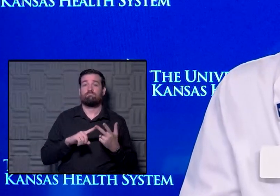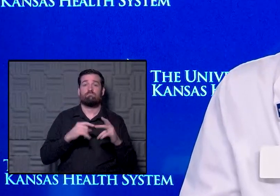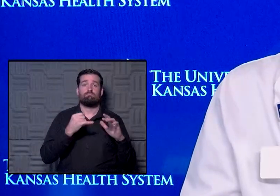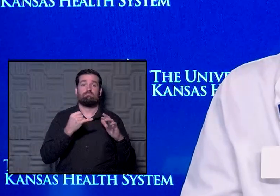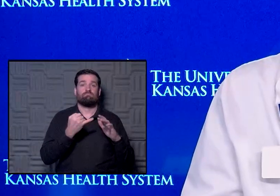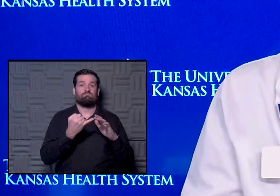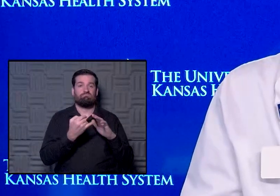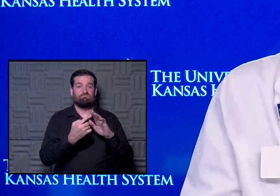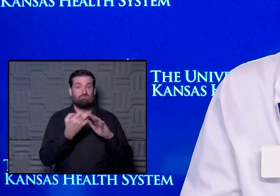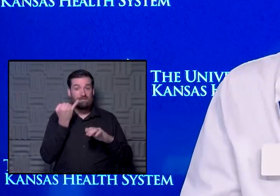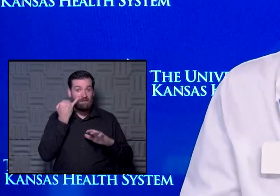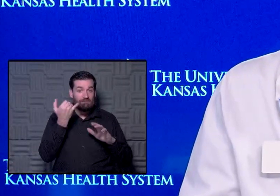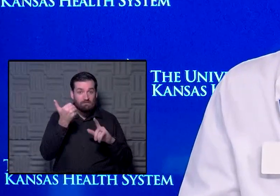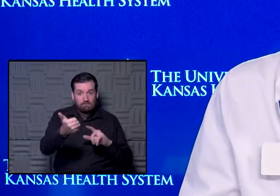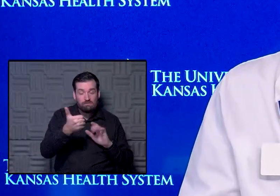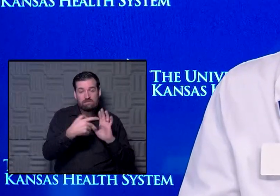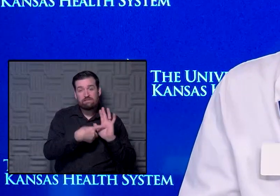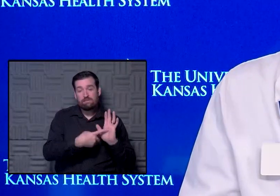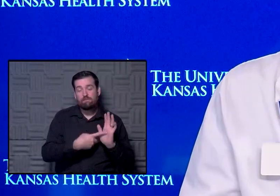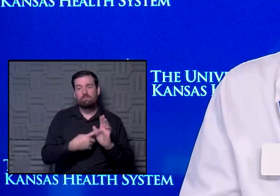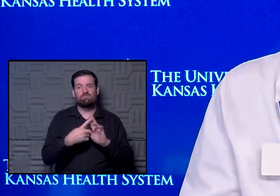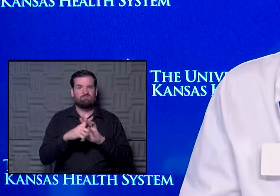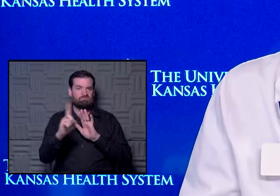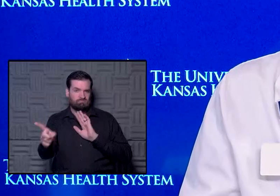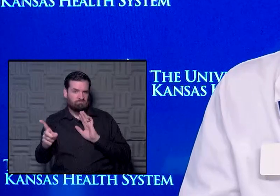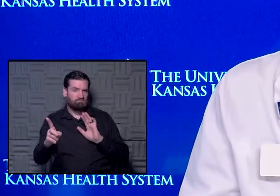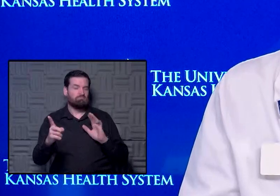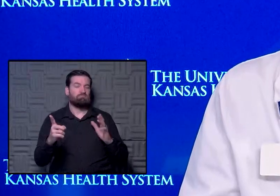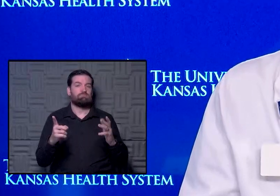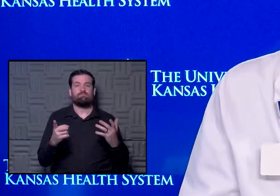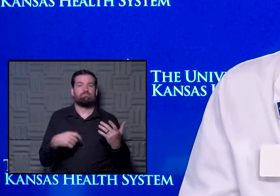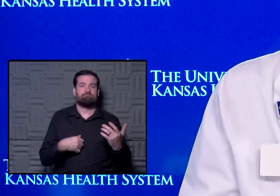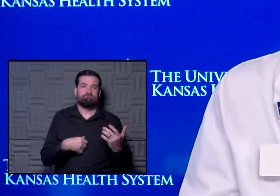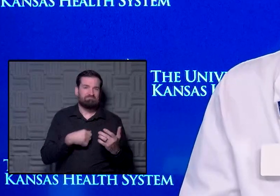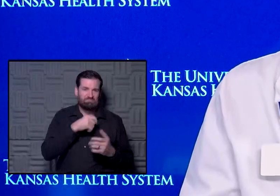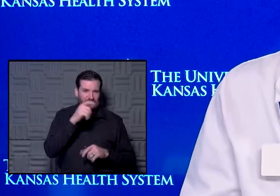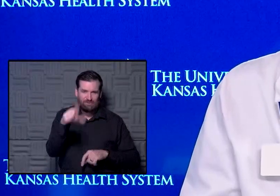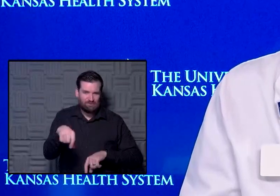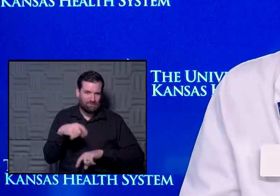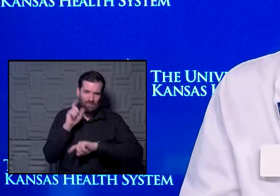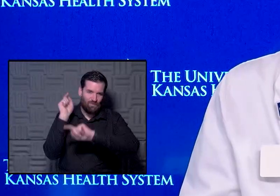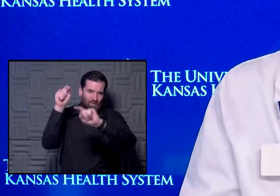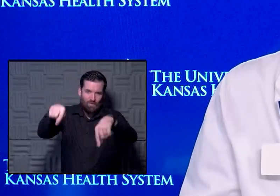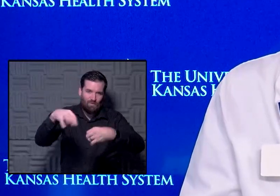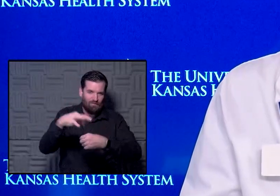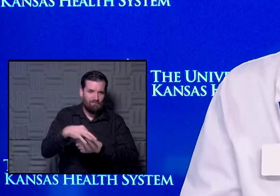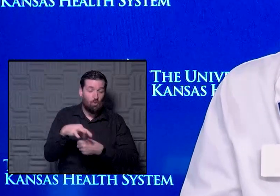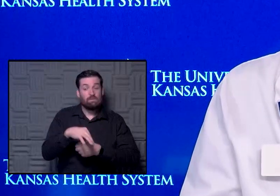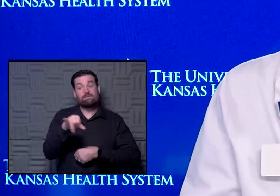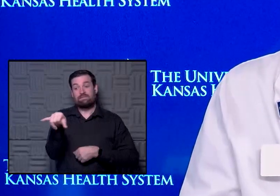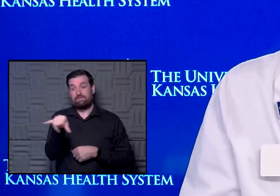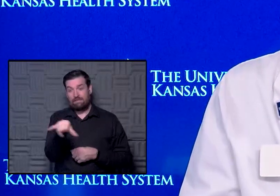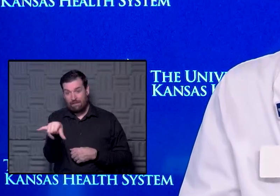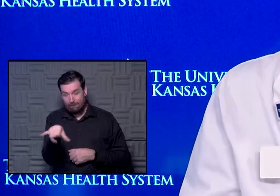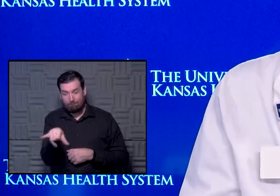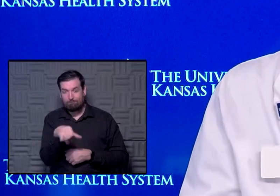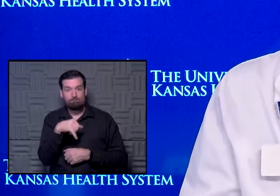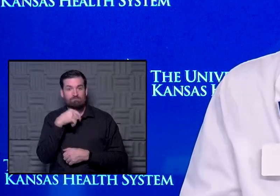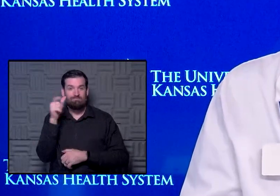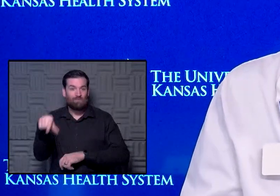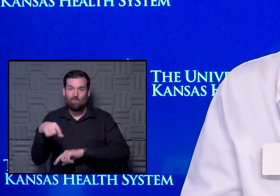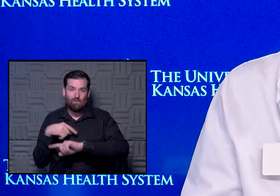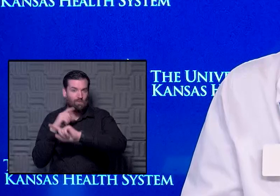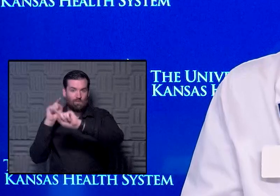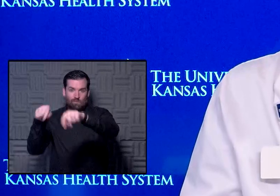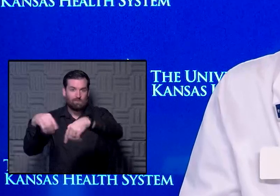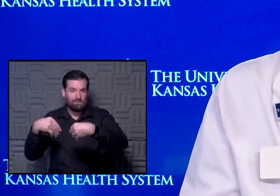isolating yourself if you have symptoms probably does apply as well. You shouldn't be going to vote, just like you shouldn't be going to the store if